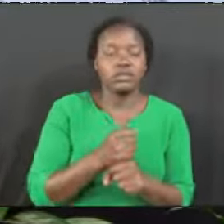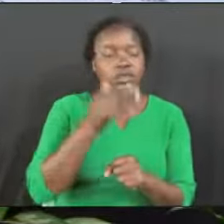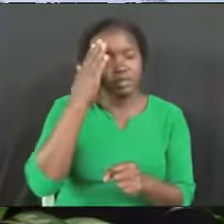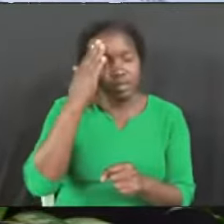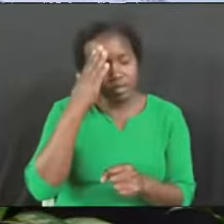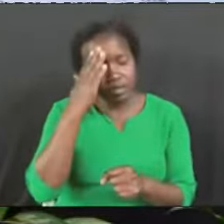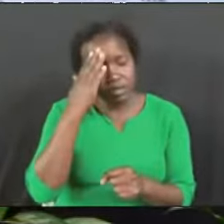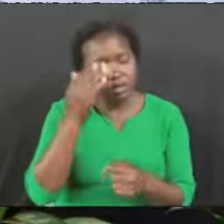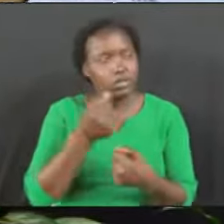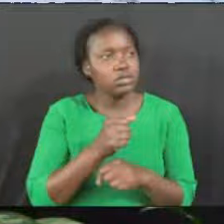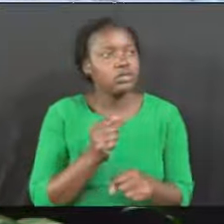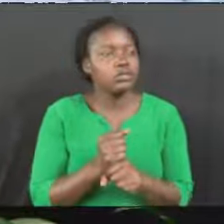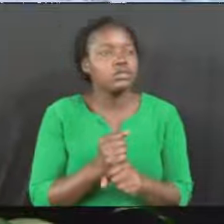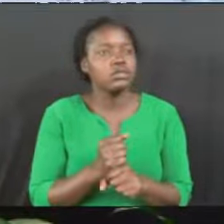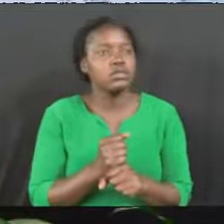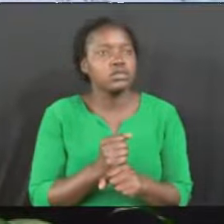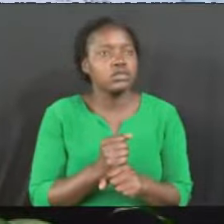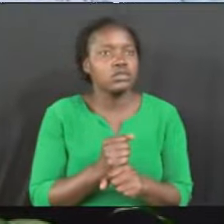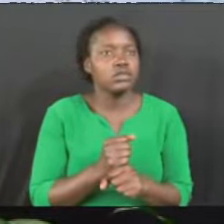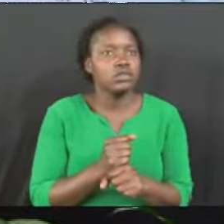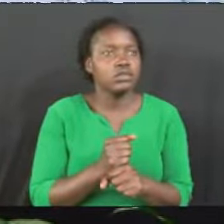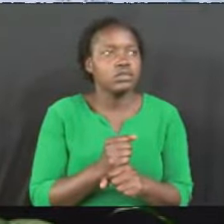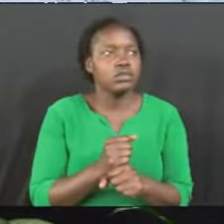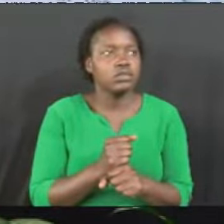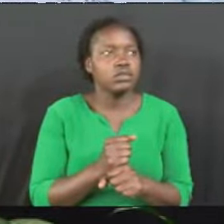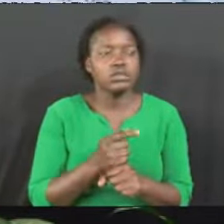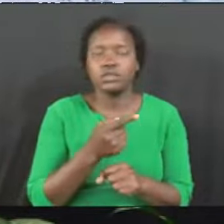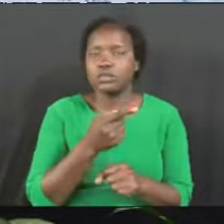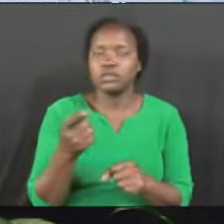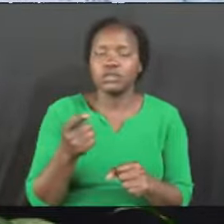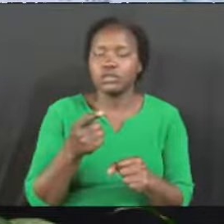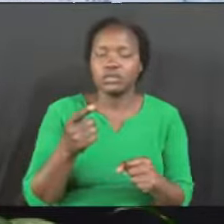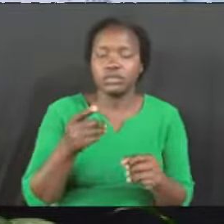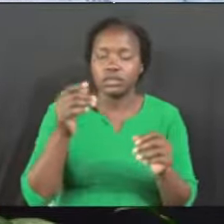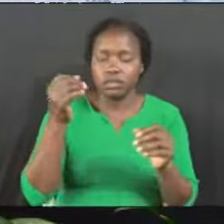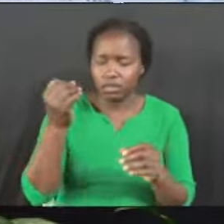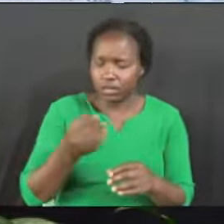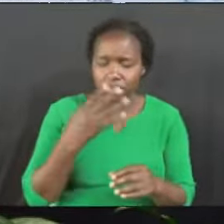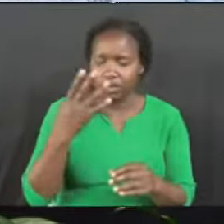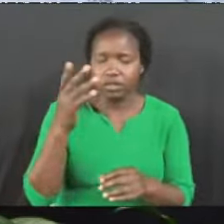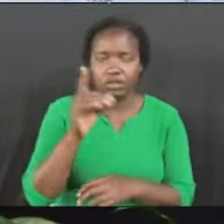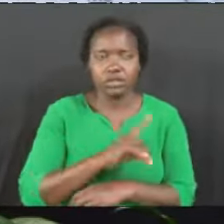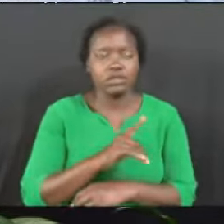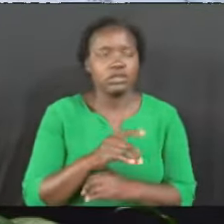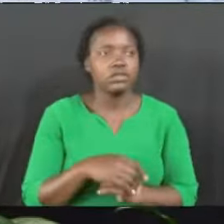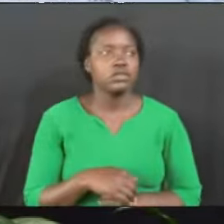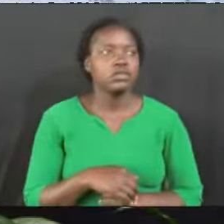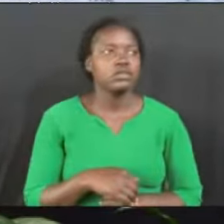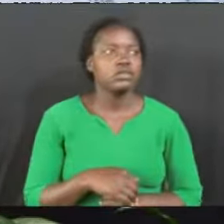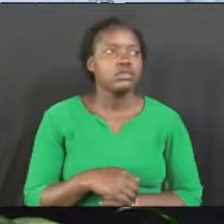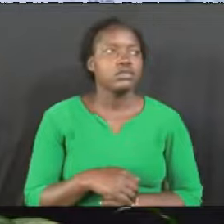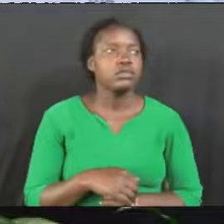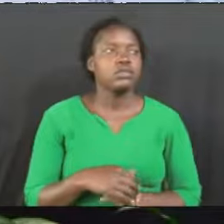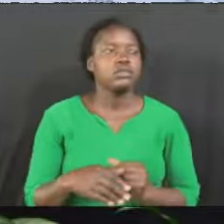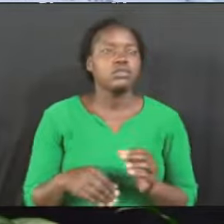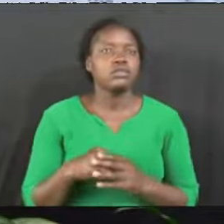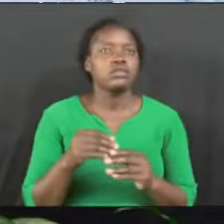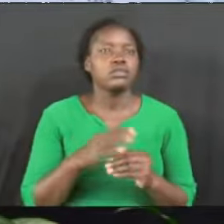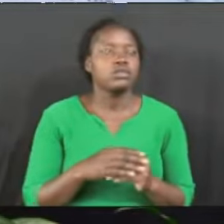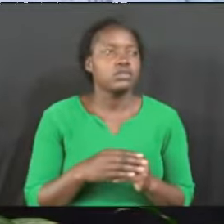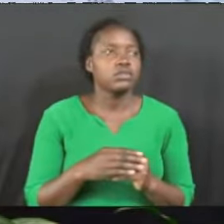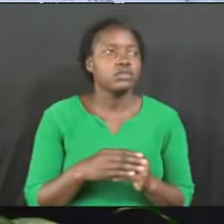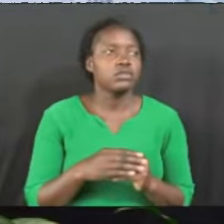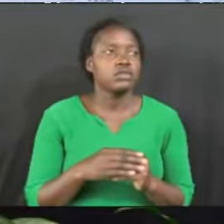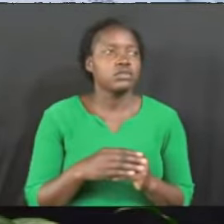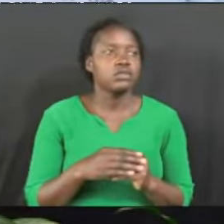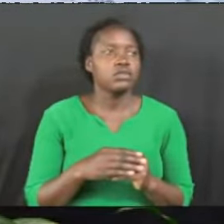are made in the imago Dei, the image of God. We are created in His likeness. And